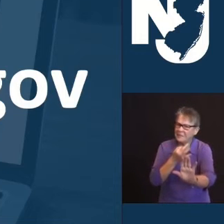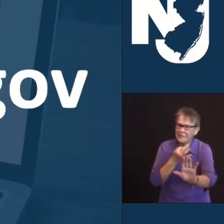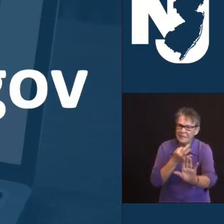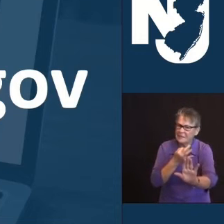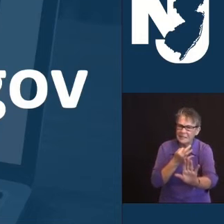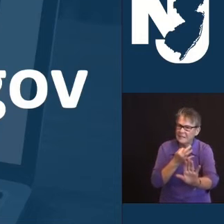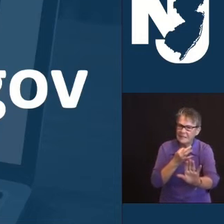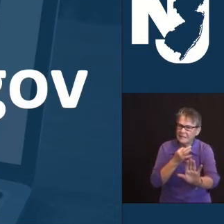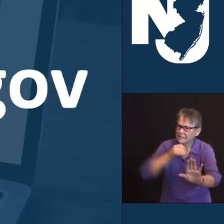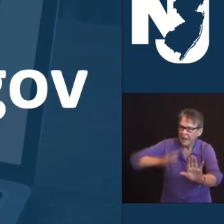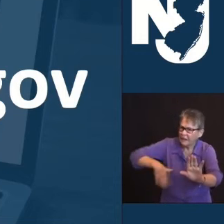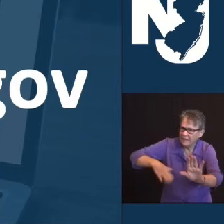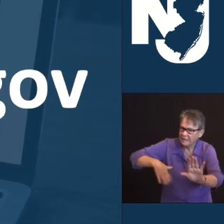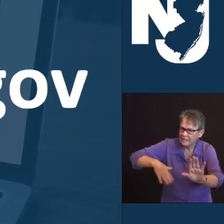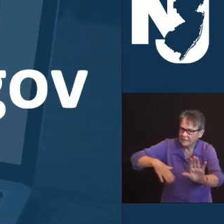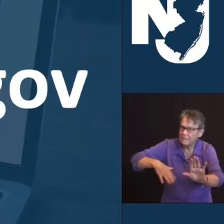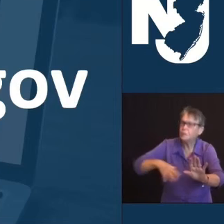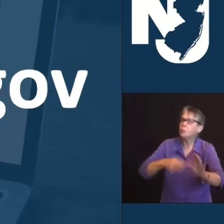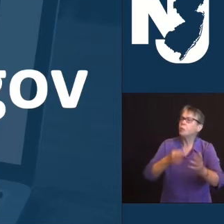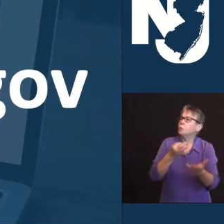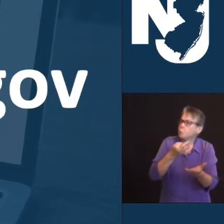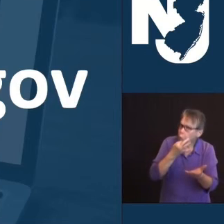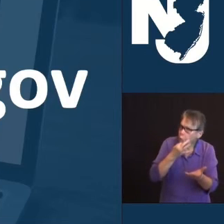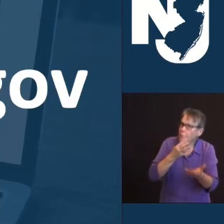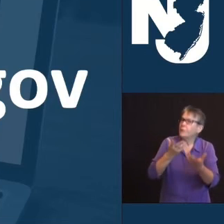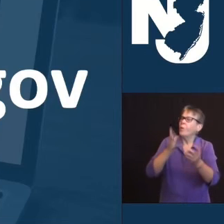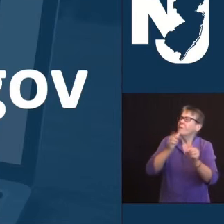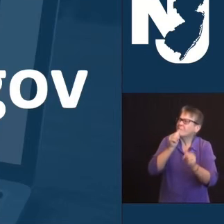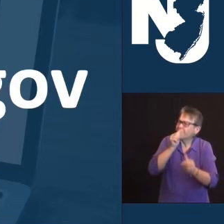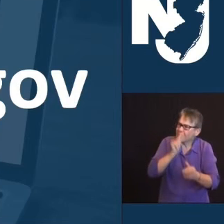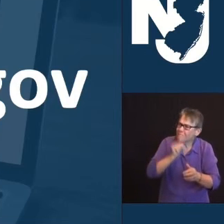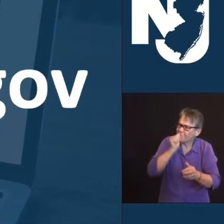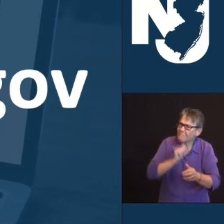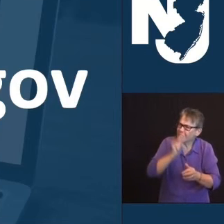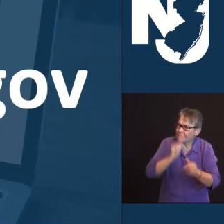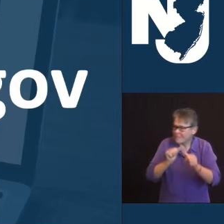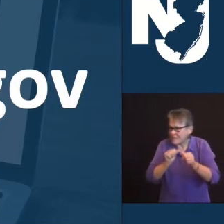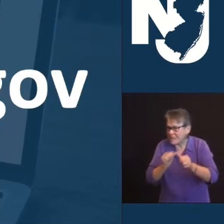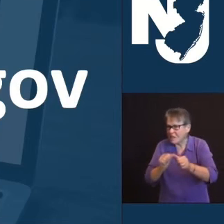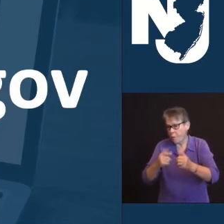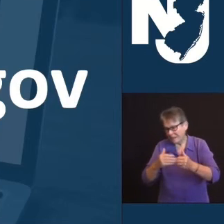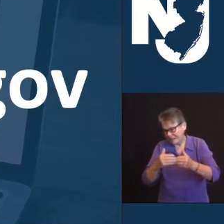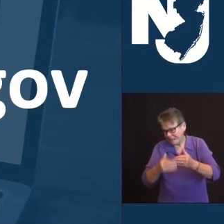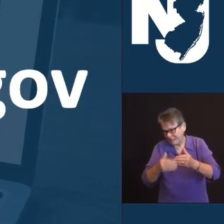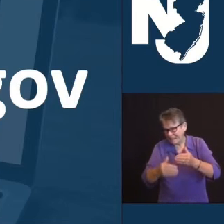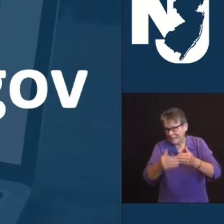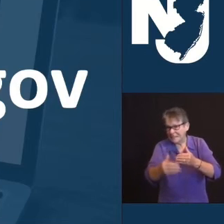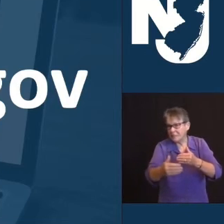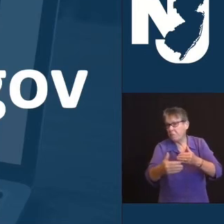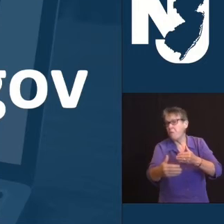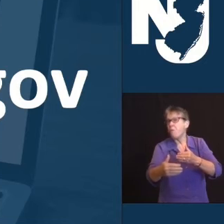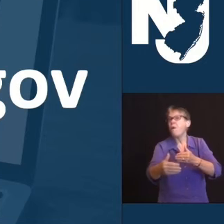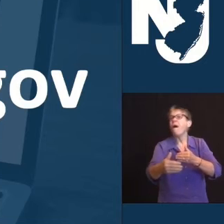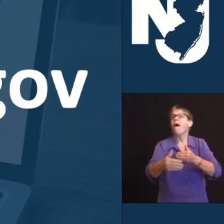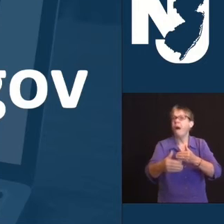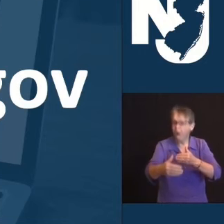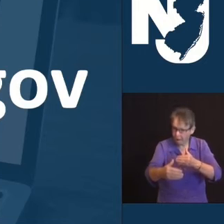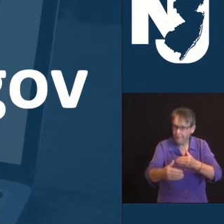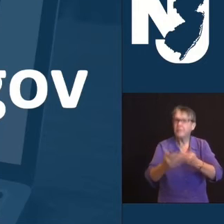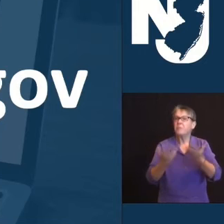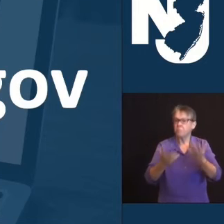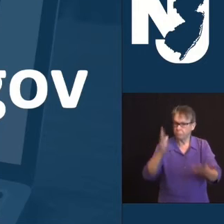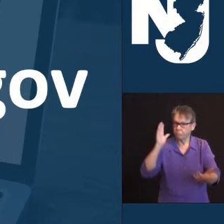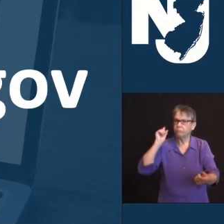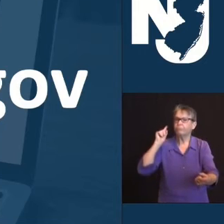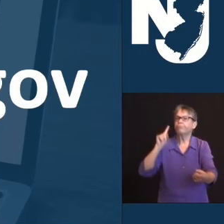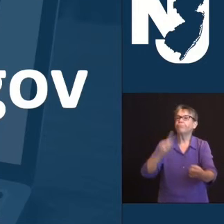do this. But to those of you who still think you can make up your own rules, I have an unwelcome reality for you. We will